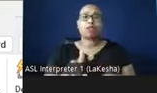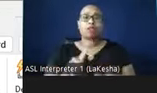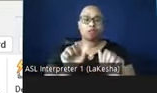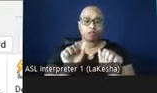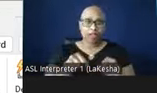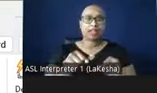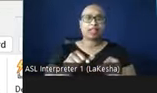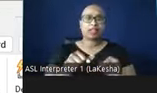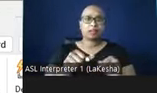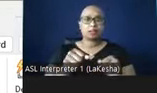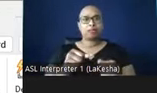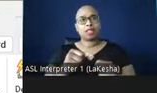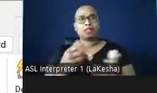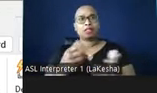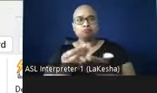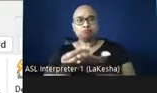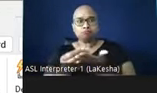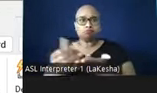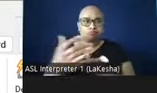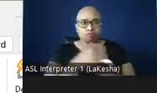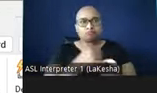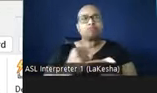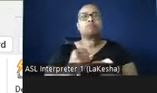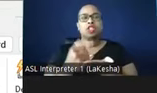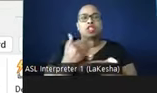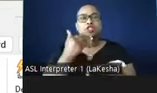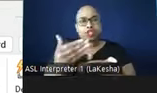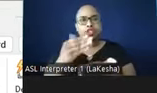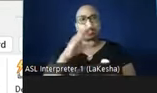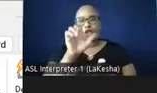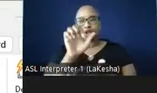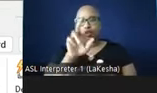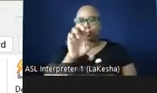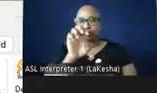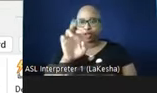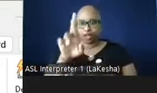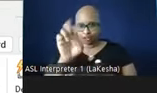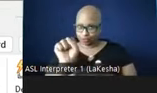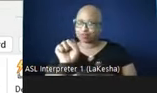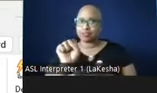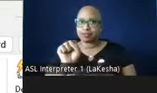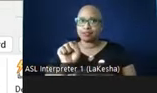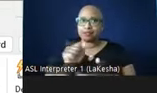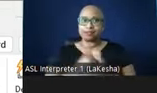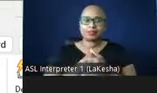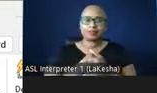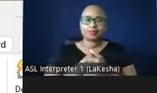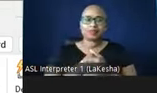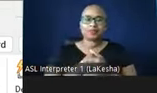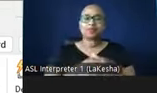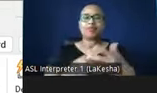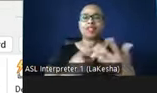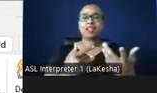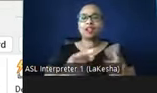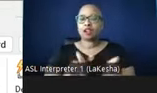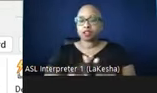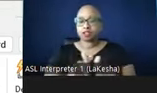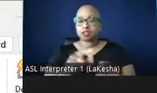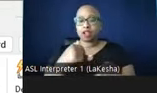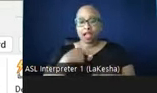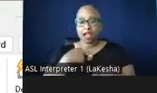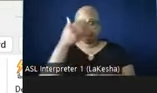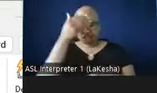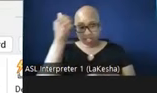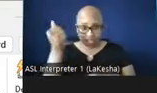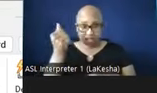Great. I think with that, we are Of course, I keep on forgetting to introduce myself. Julee